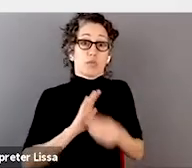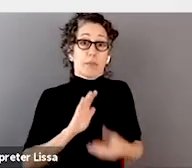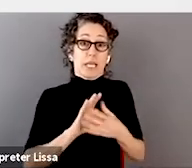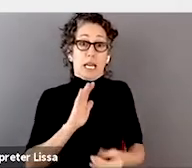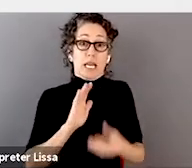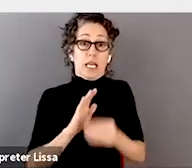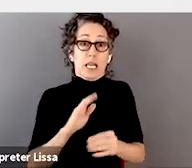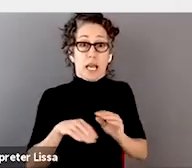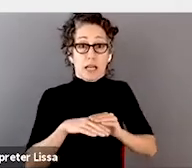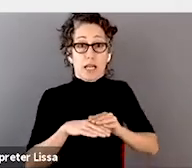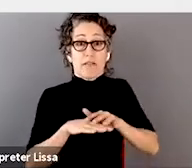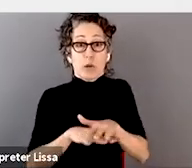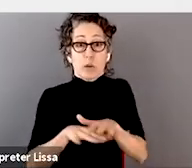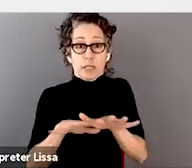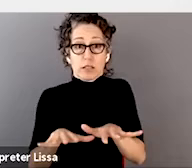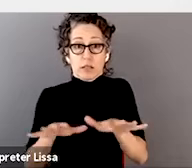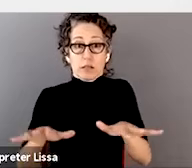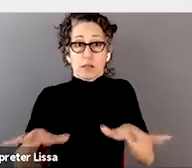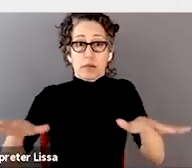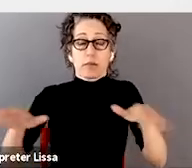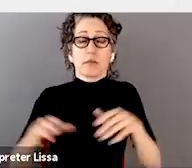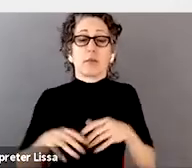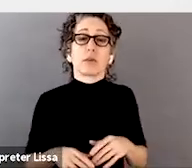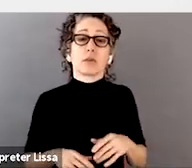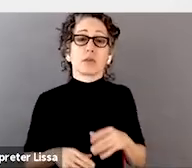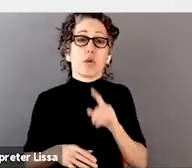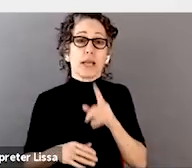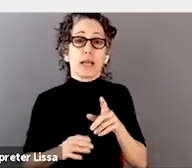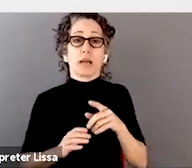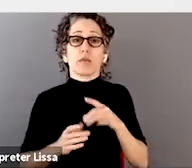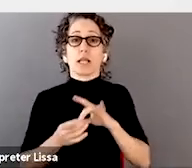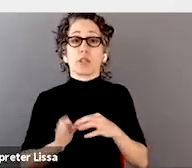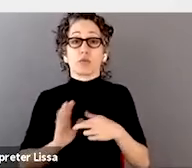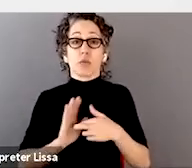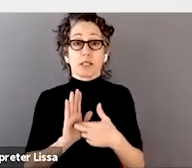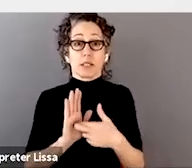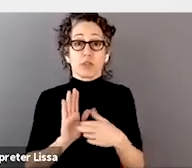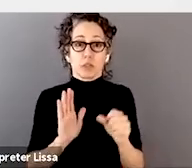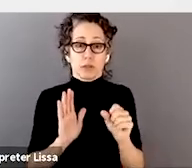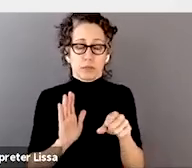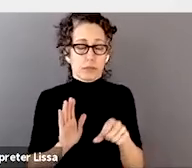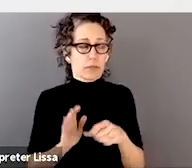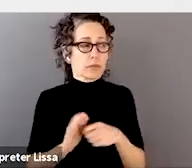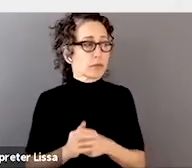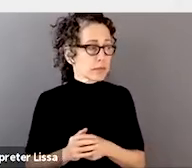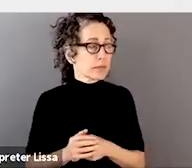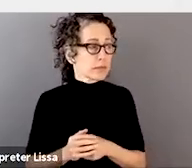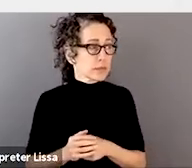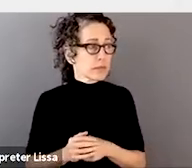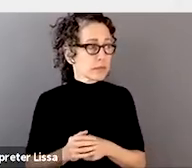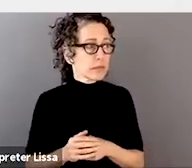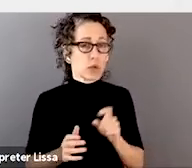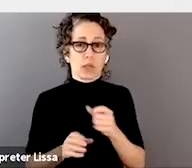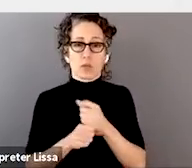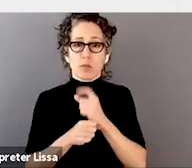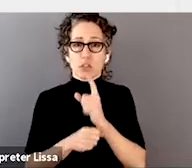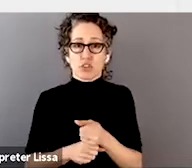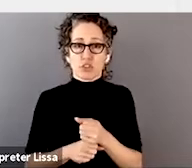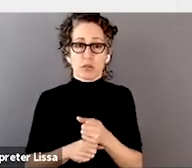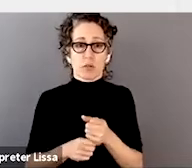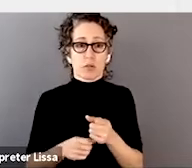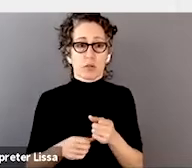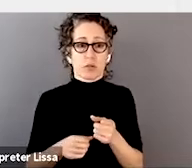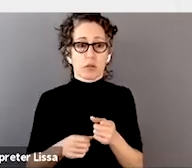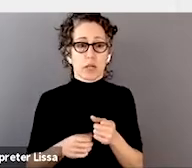solutions won't only solve it. So in terms of representation, yes, there's also, making sure you have like, who